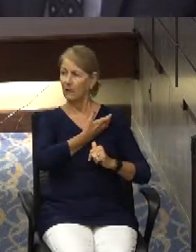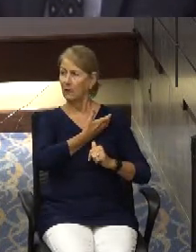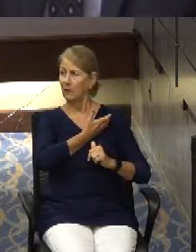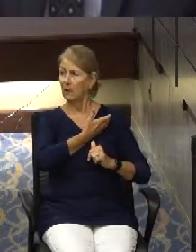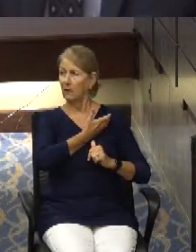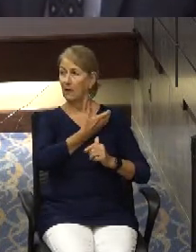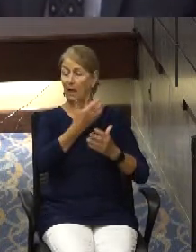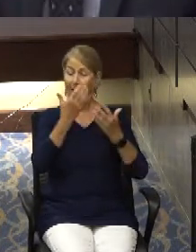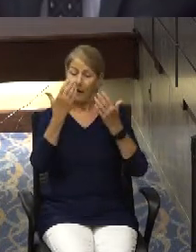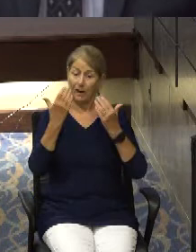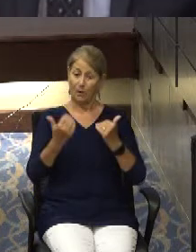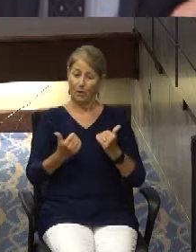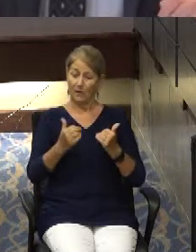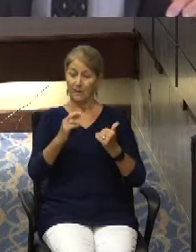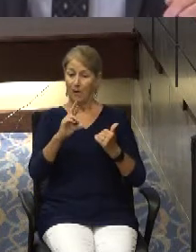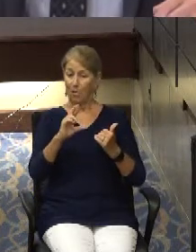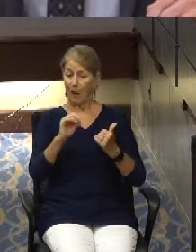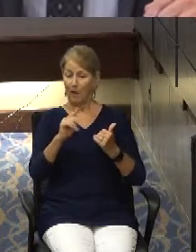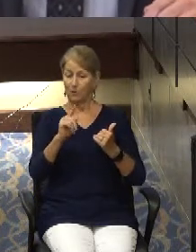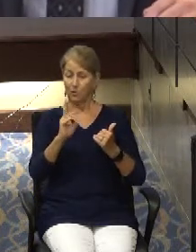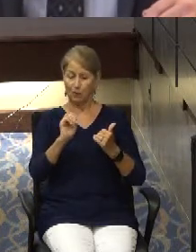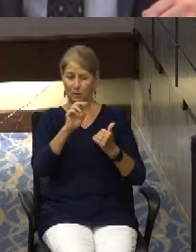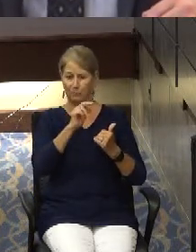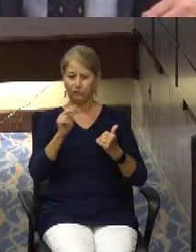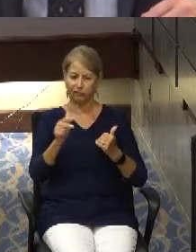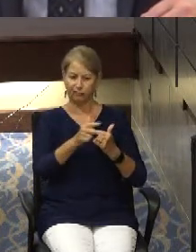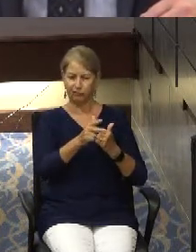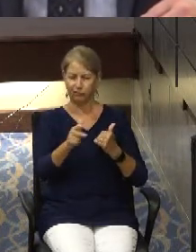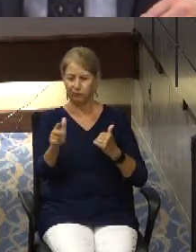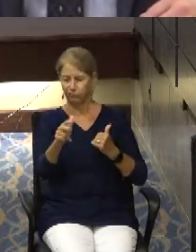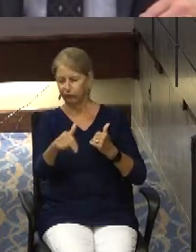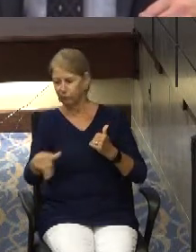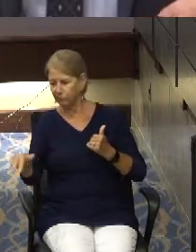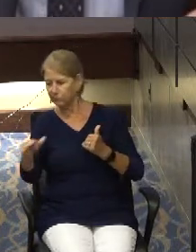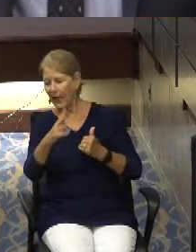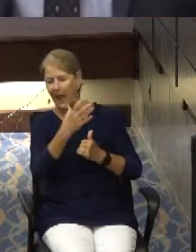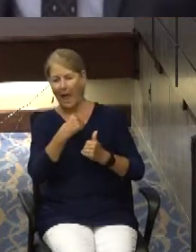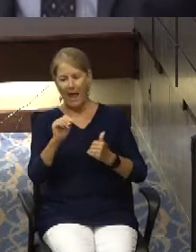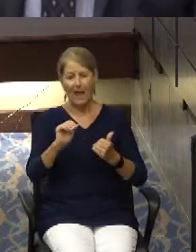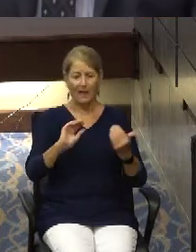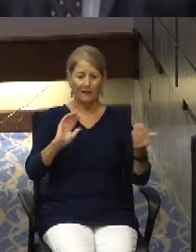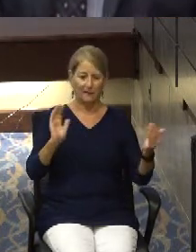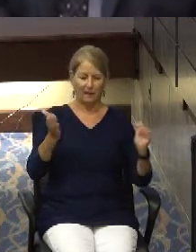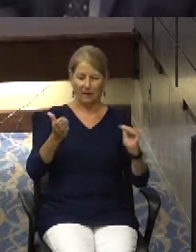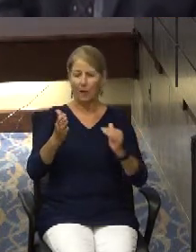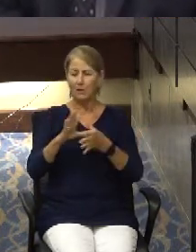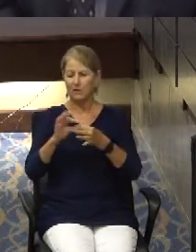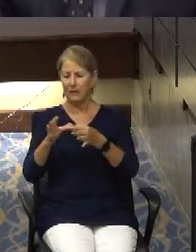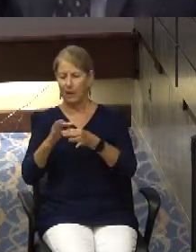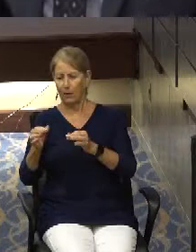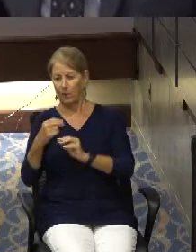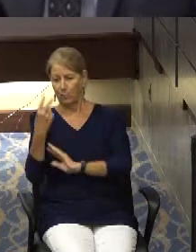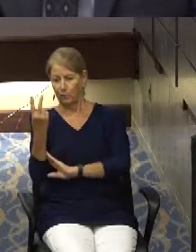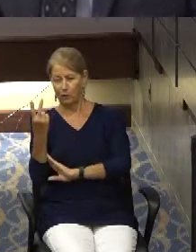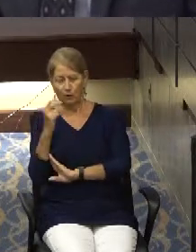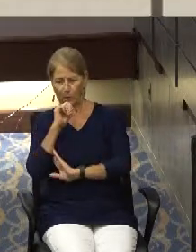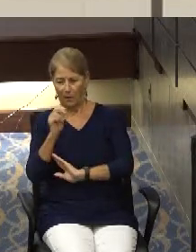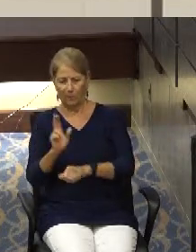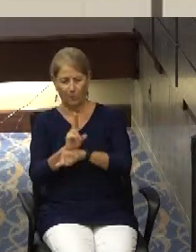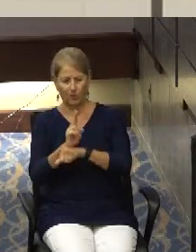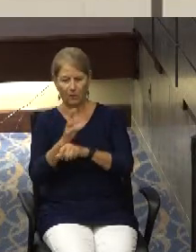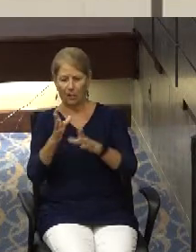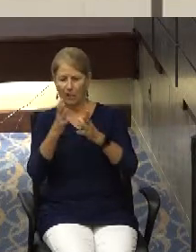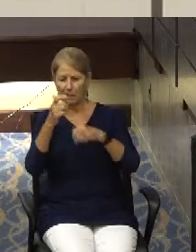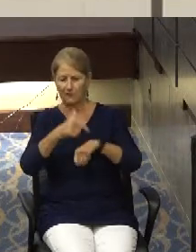current fixed route, as well as scenario 2, so that you can see a comparison between the two. We're not going to take up much time, so I'm going to